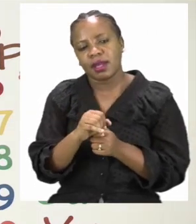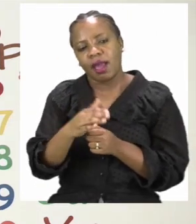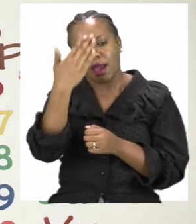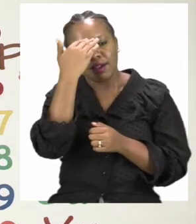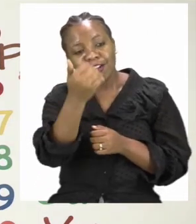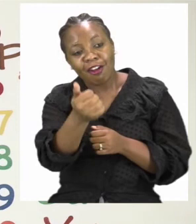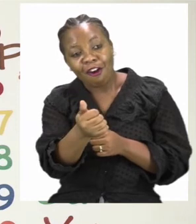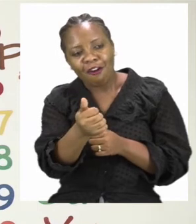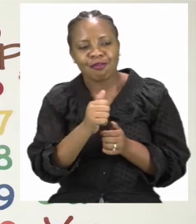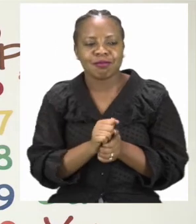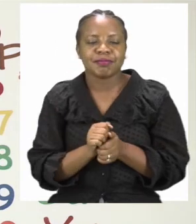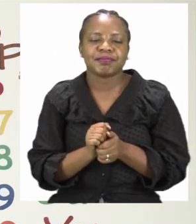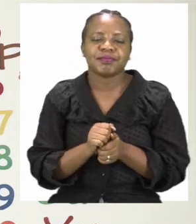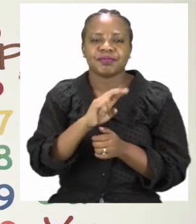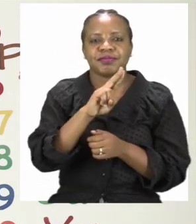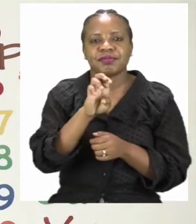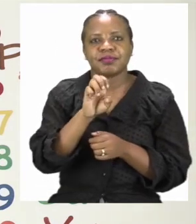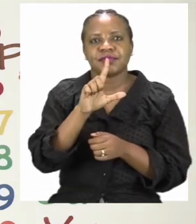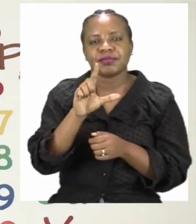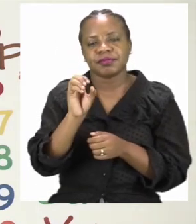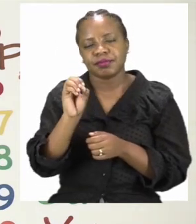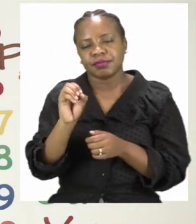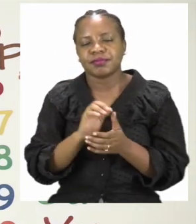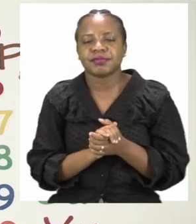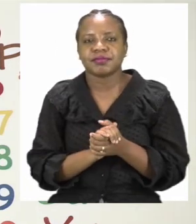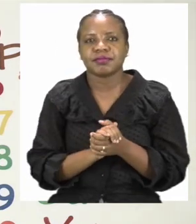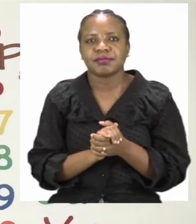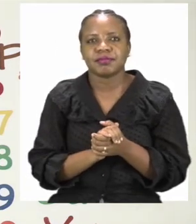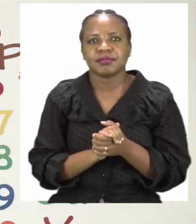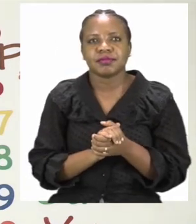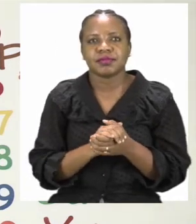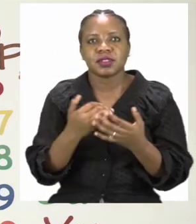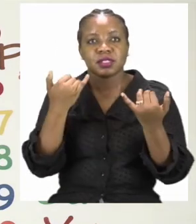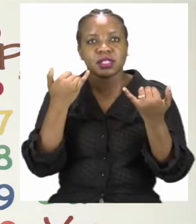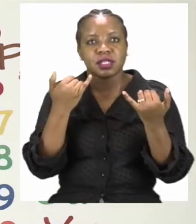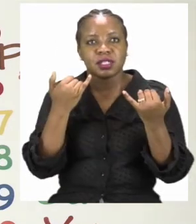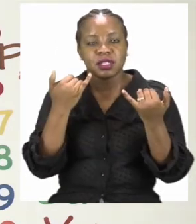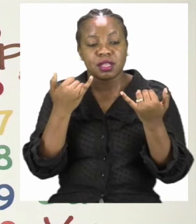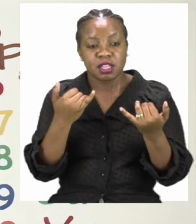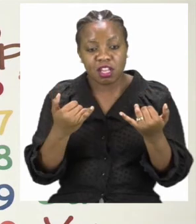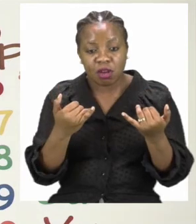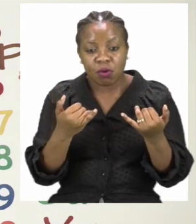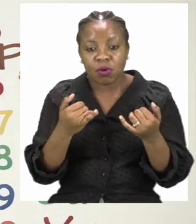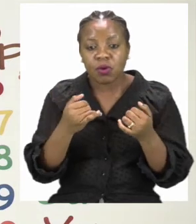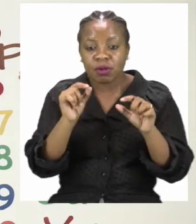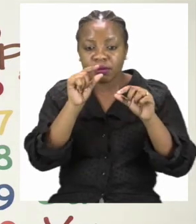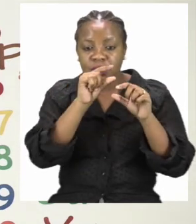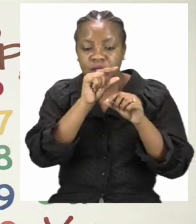hello. Very good. I want you to find the word hello and stick it in the correct